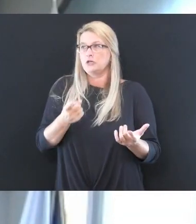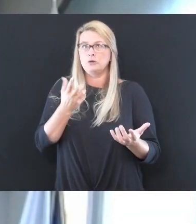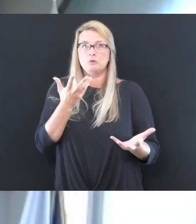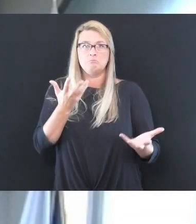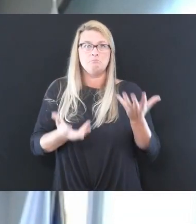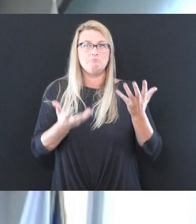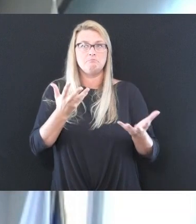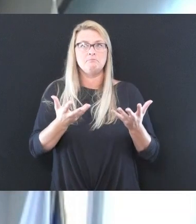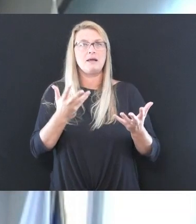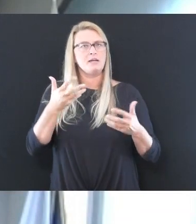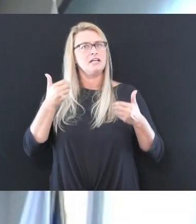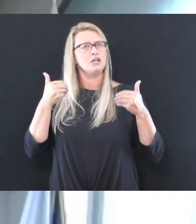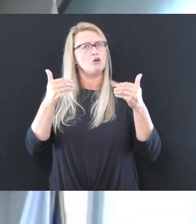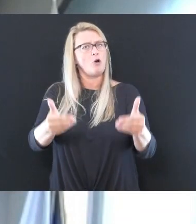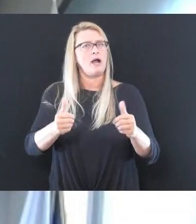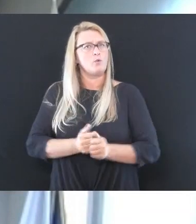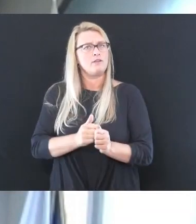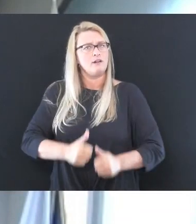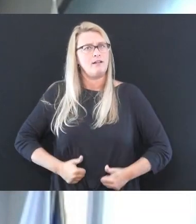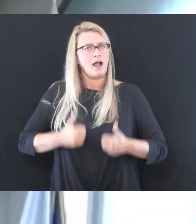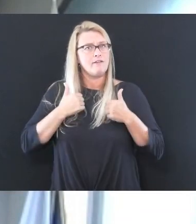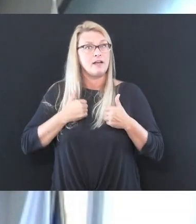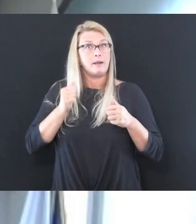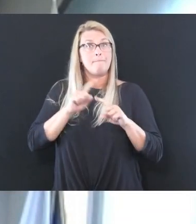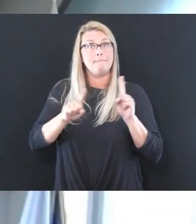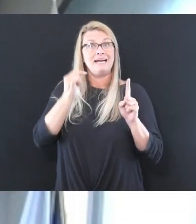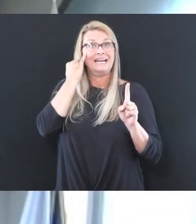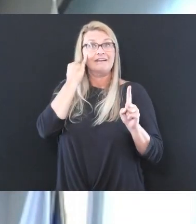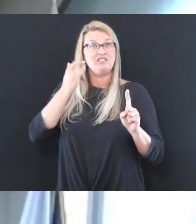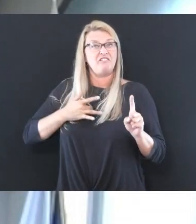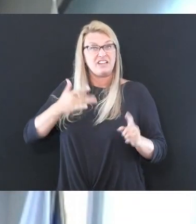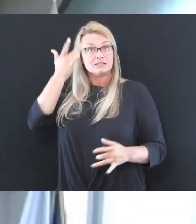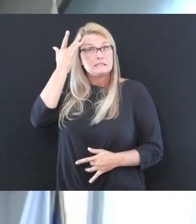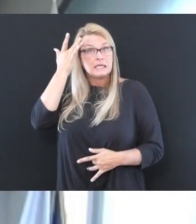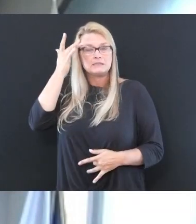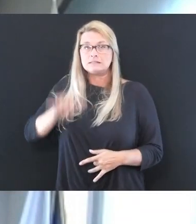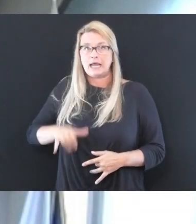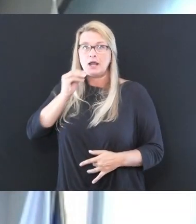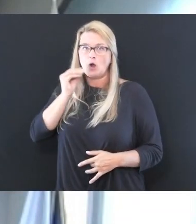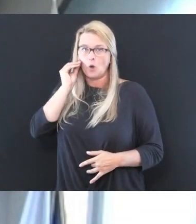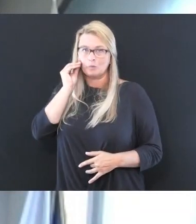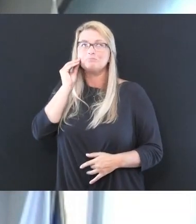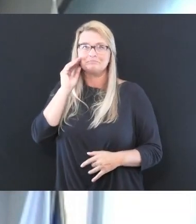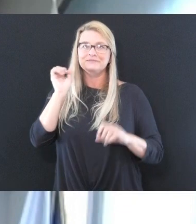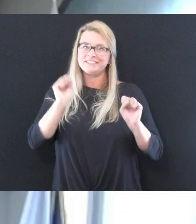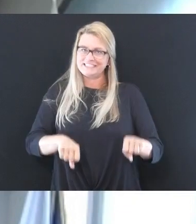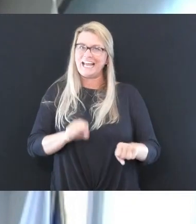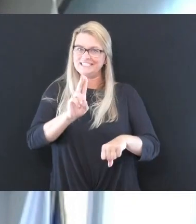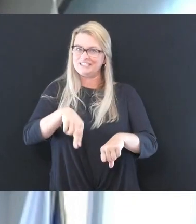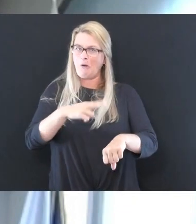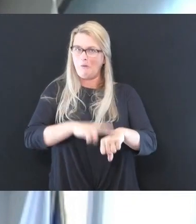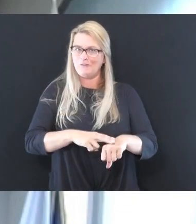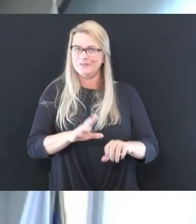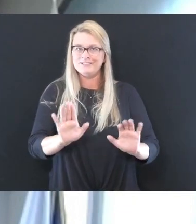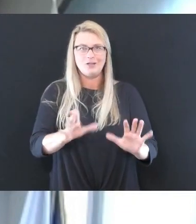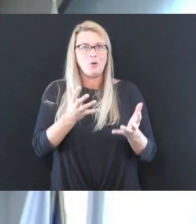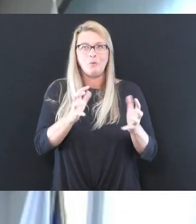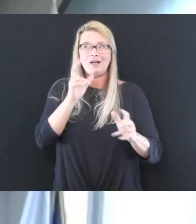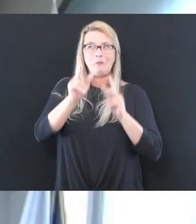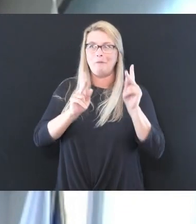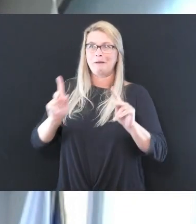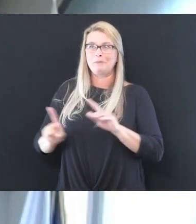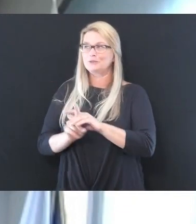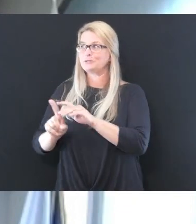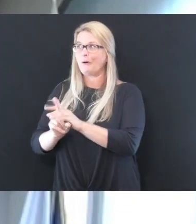would go ahead and go about your business. If you're having symptoms, then stay home. But if you're not, then yes, go about your business. It's not that we want people to not get